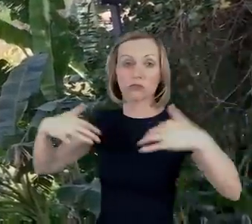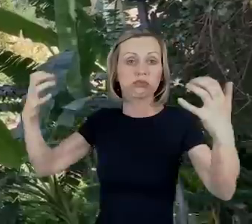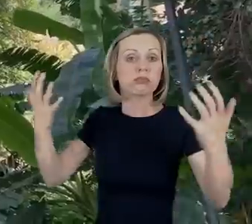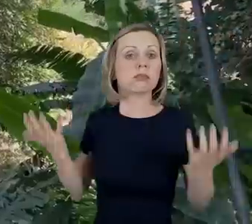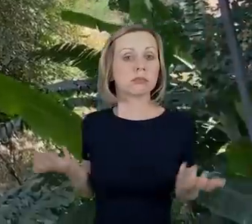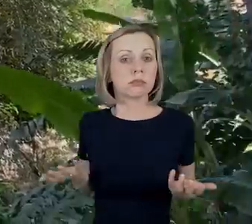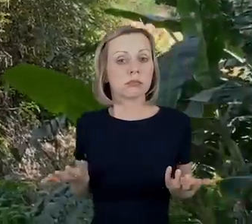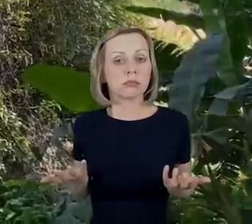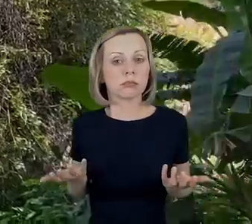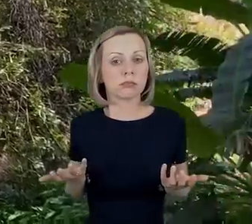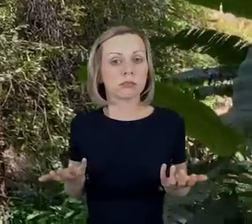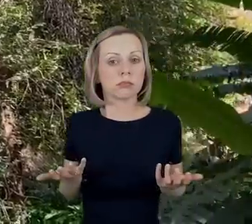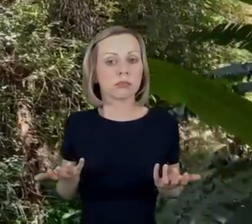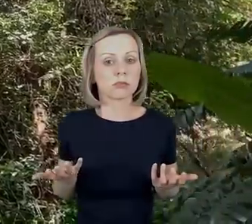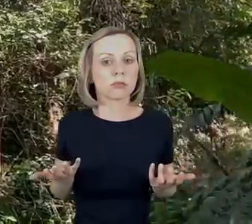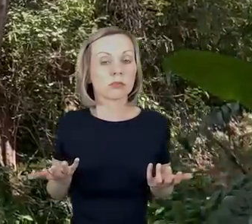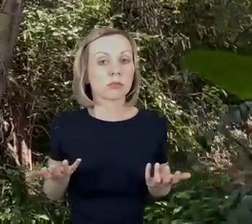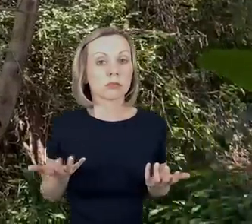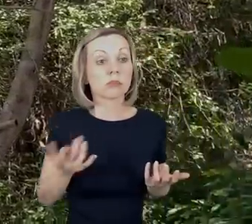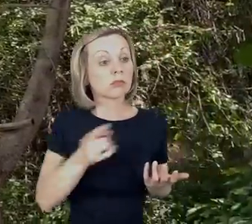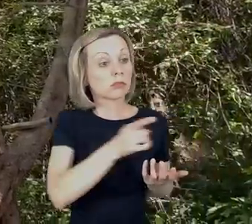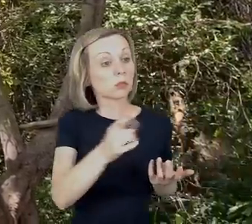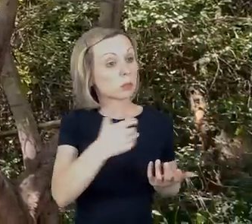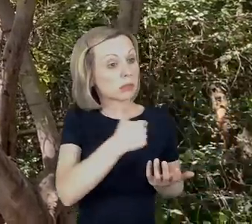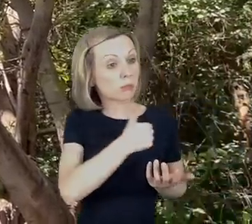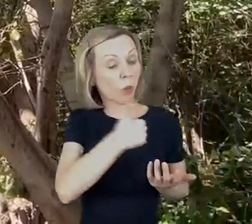God's amphitheatre.